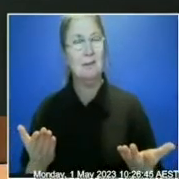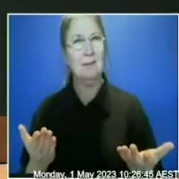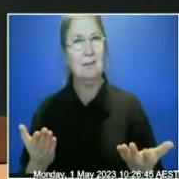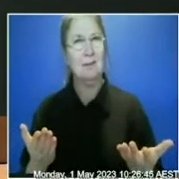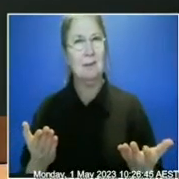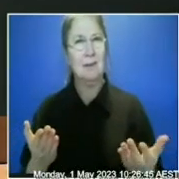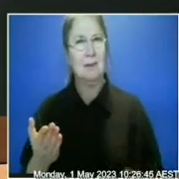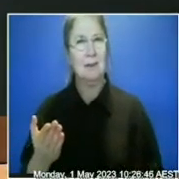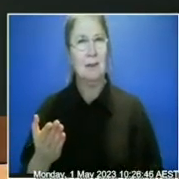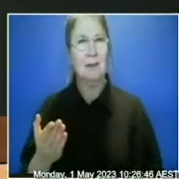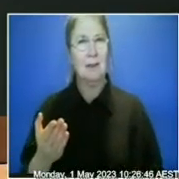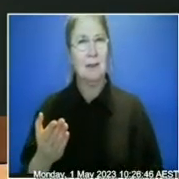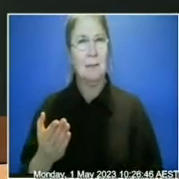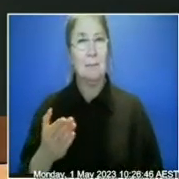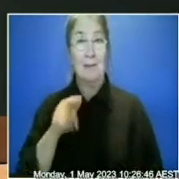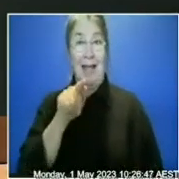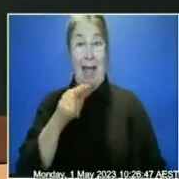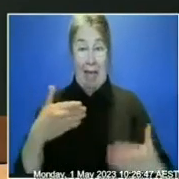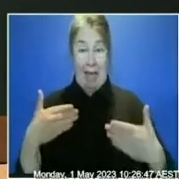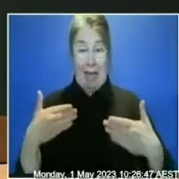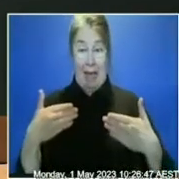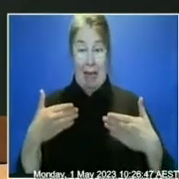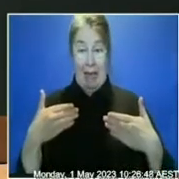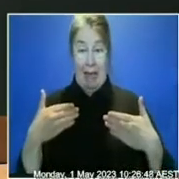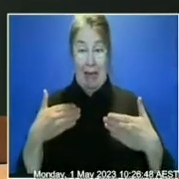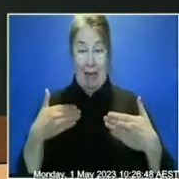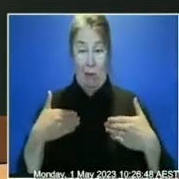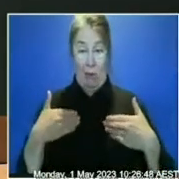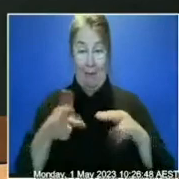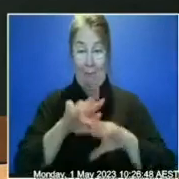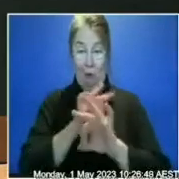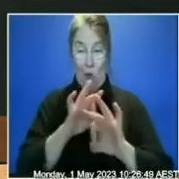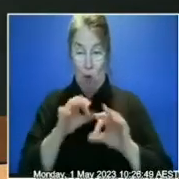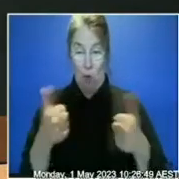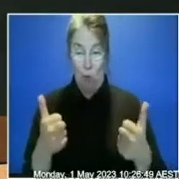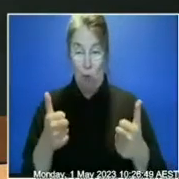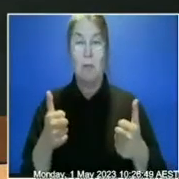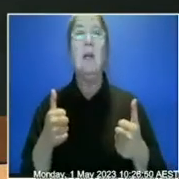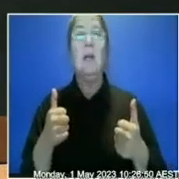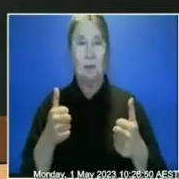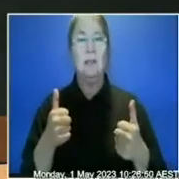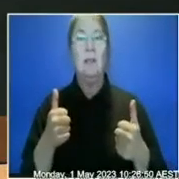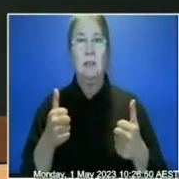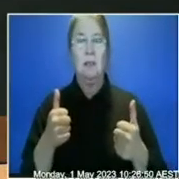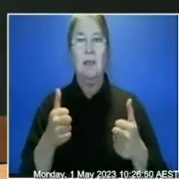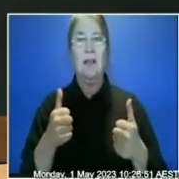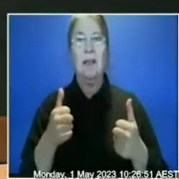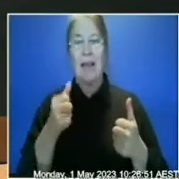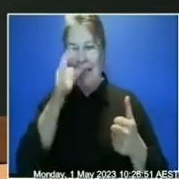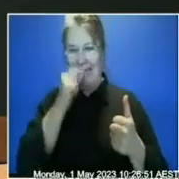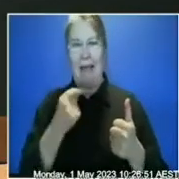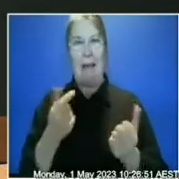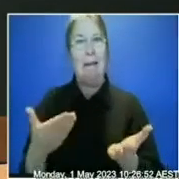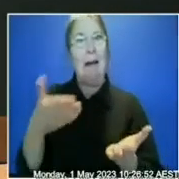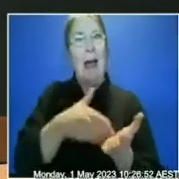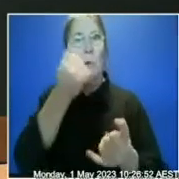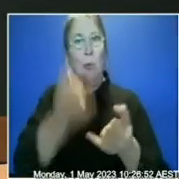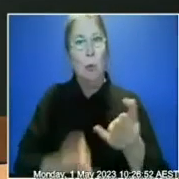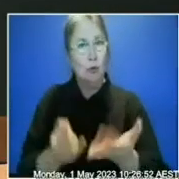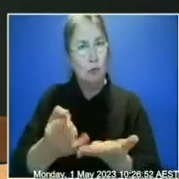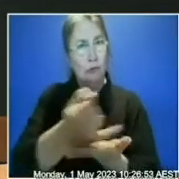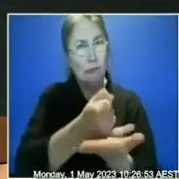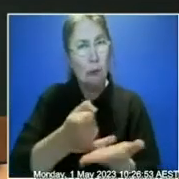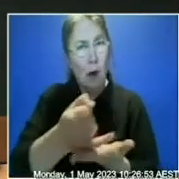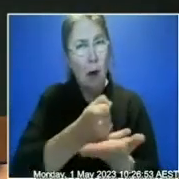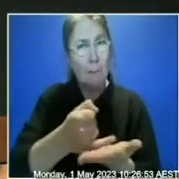I think it's a contributing factor. I'm not sure if I'd say it's the key factor, but it's certainly a very important factor in people's lives